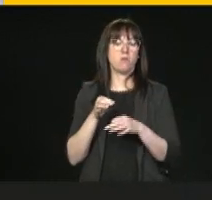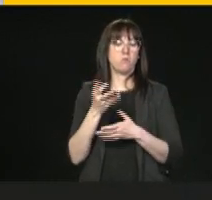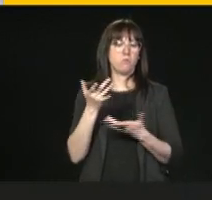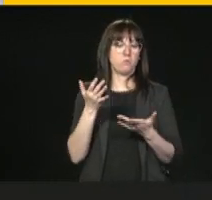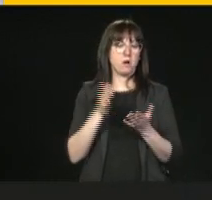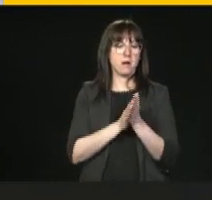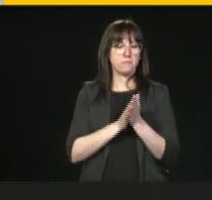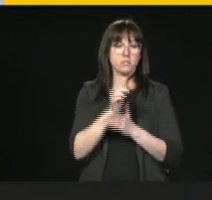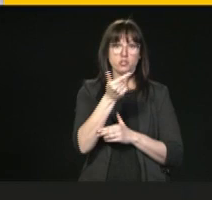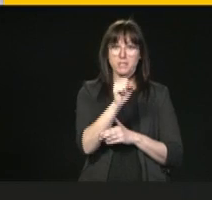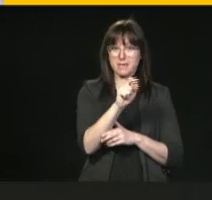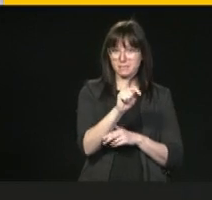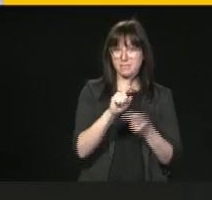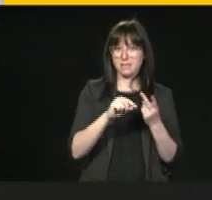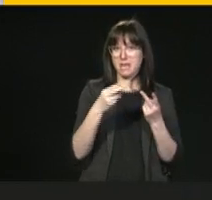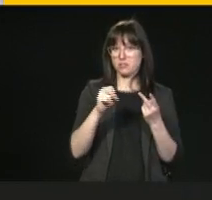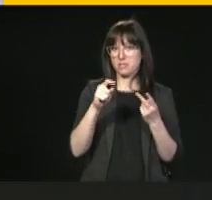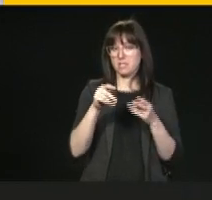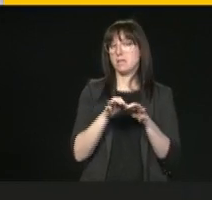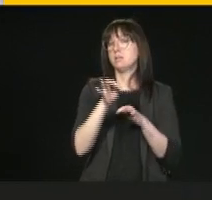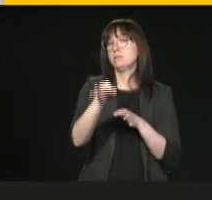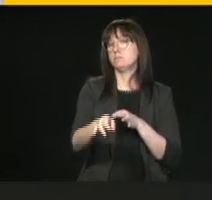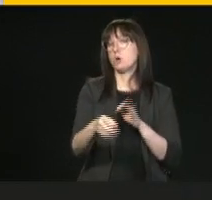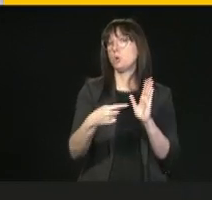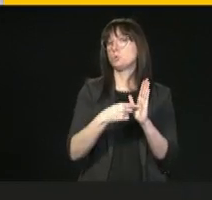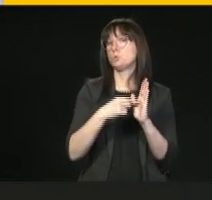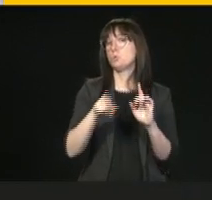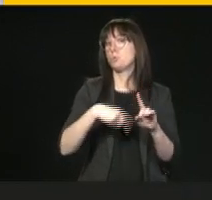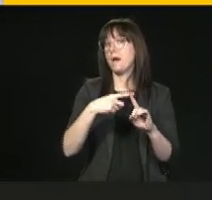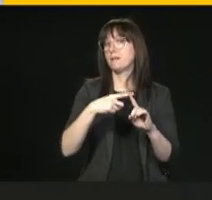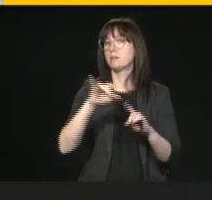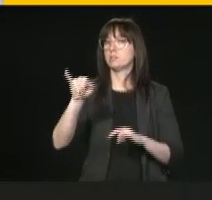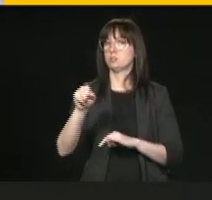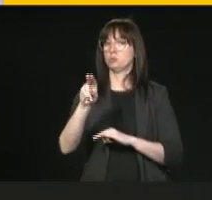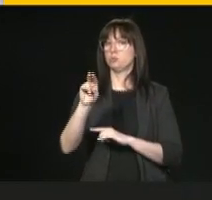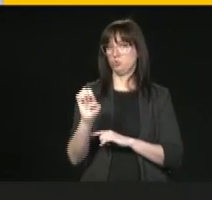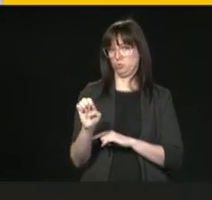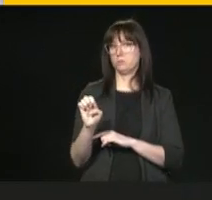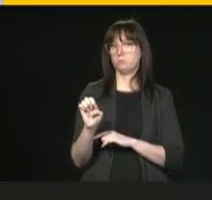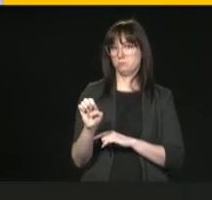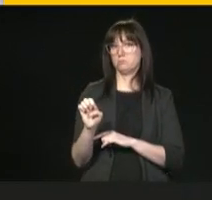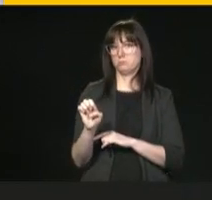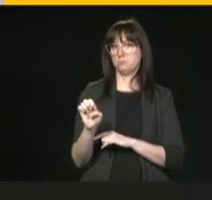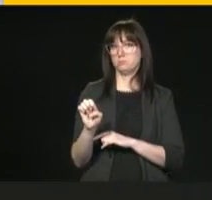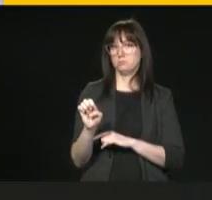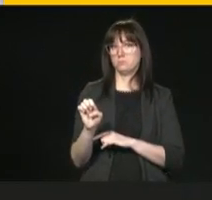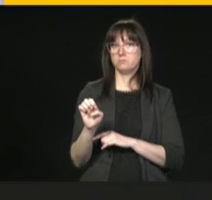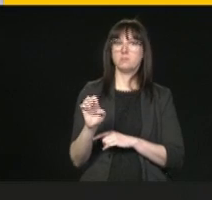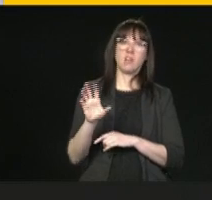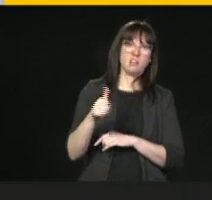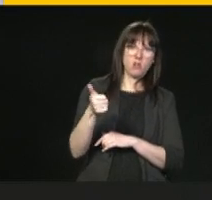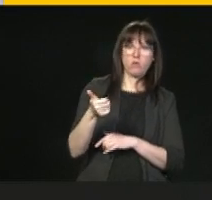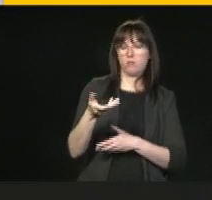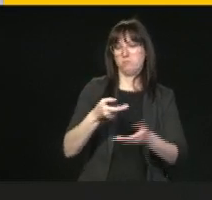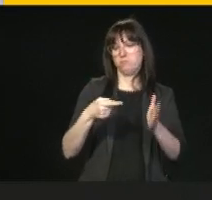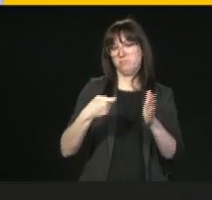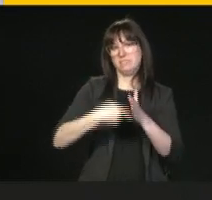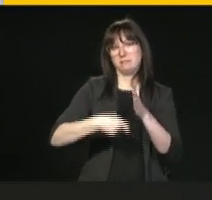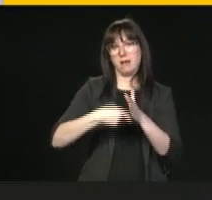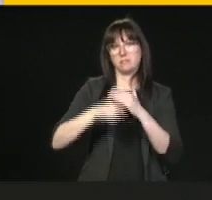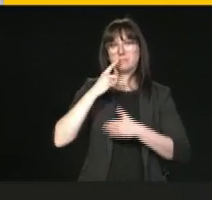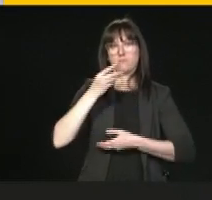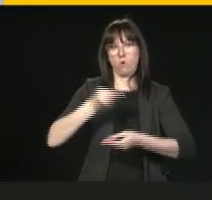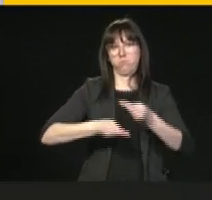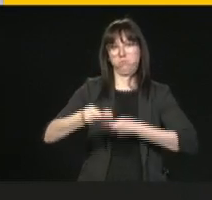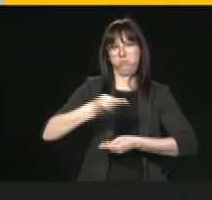of GST and HST, as well as to pay duties and taxes on imports.